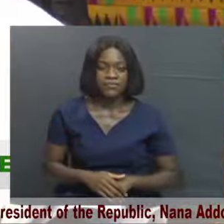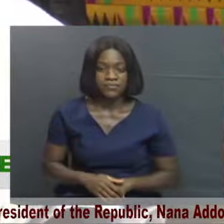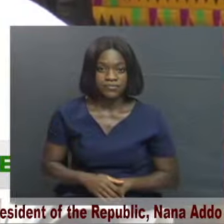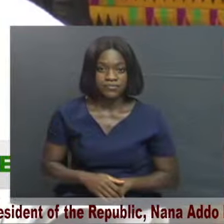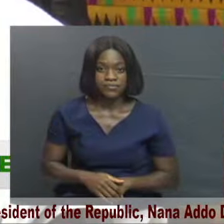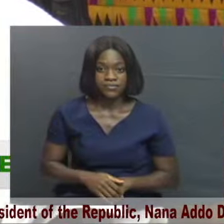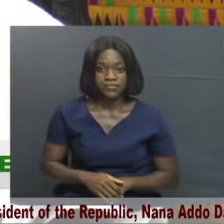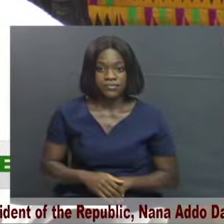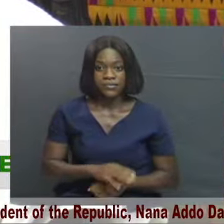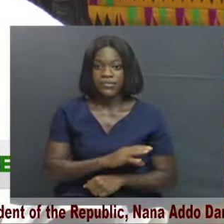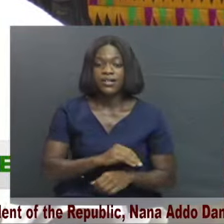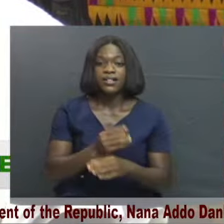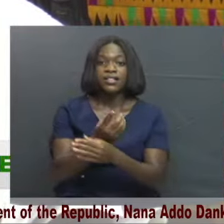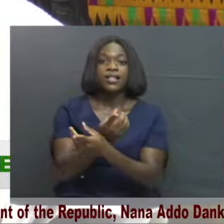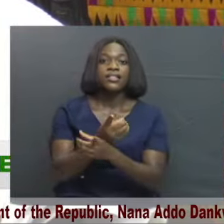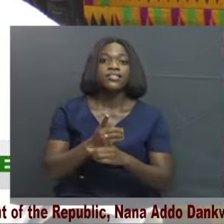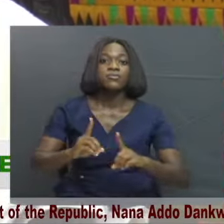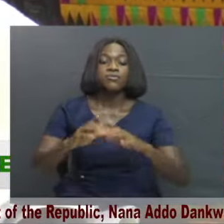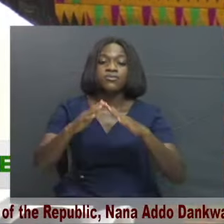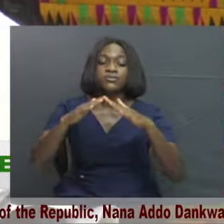is the house of